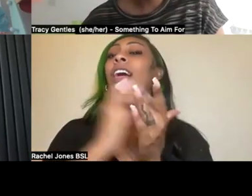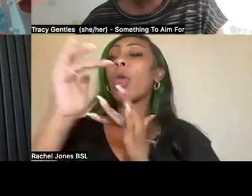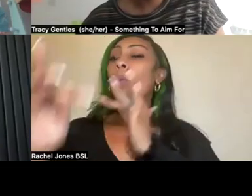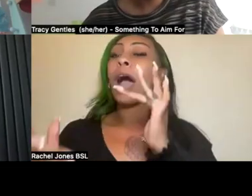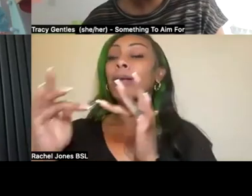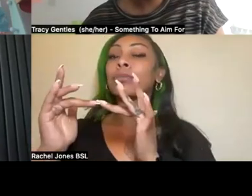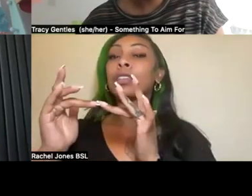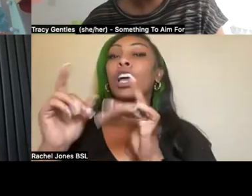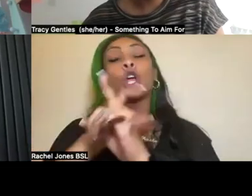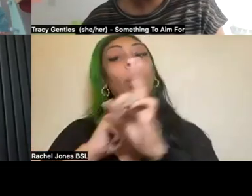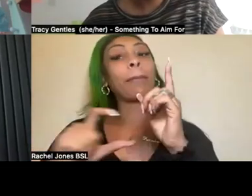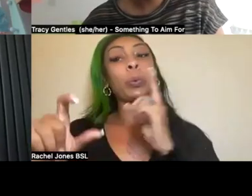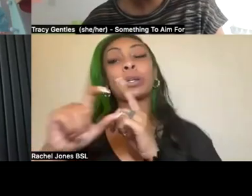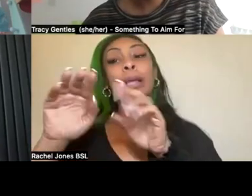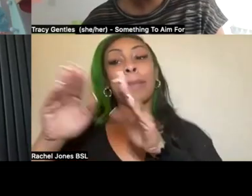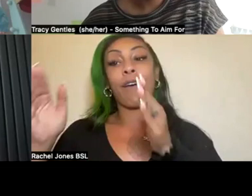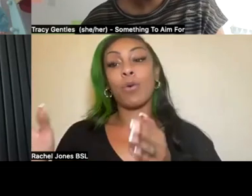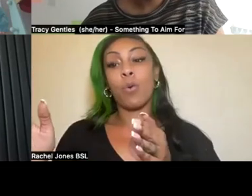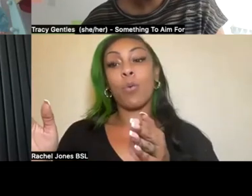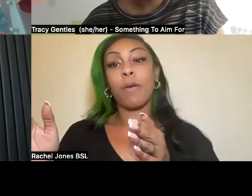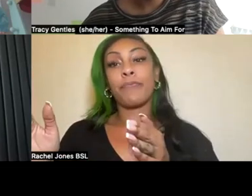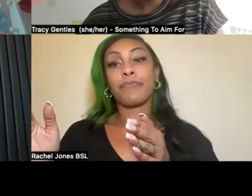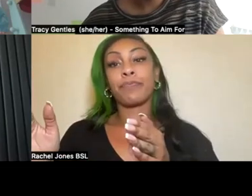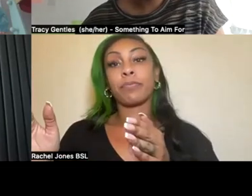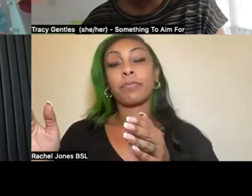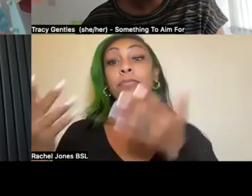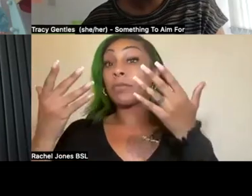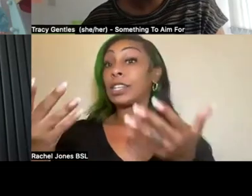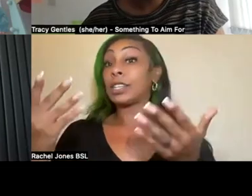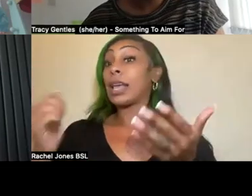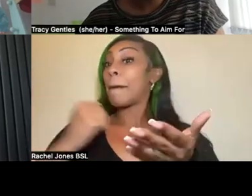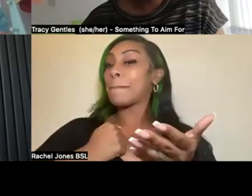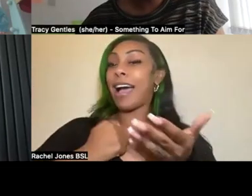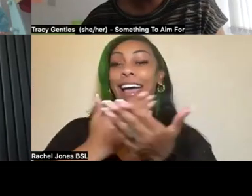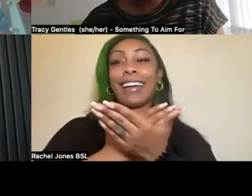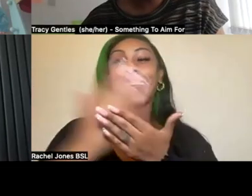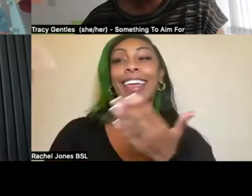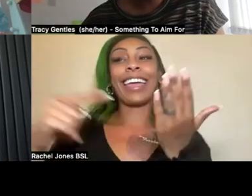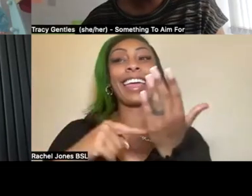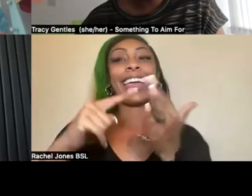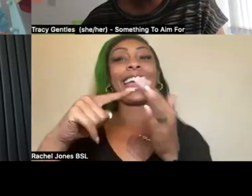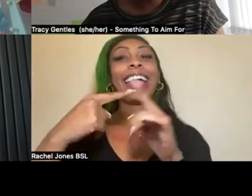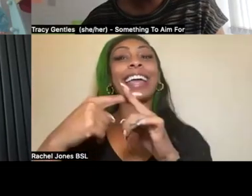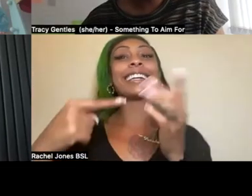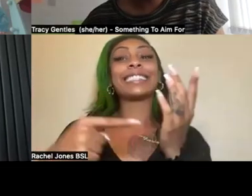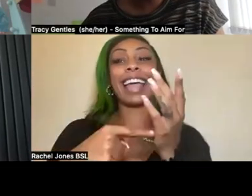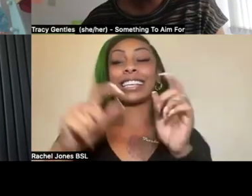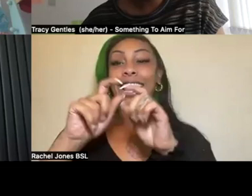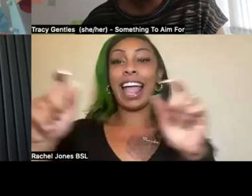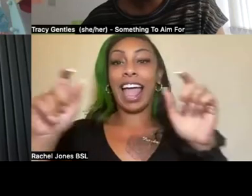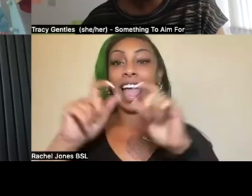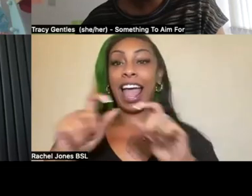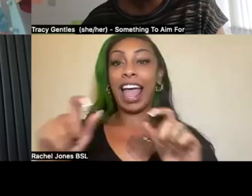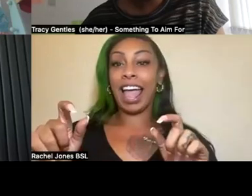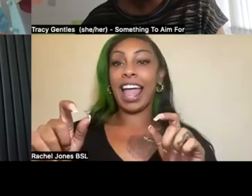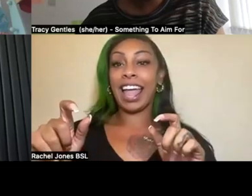community platform. Today we have My Clear Text providing live captioning. Judith is